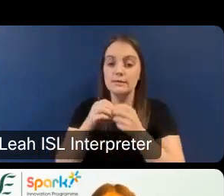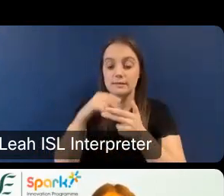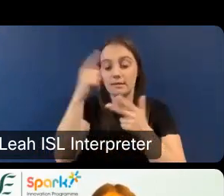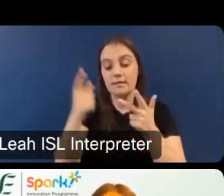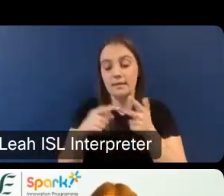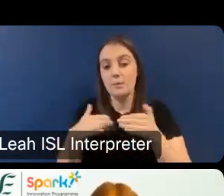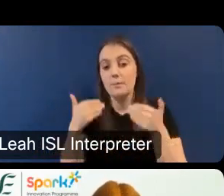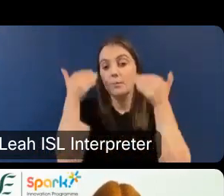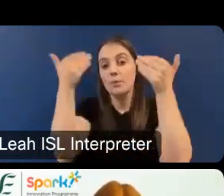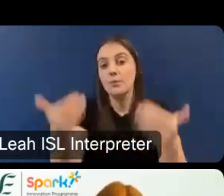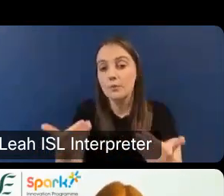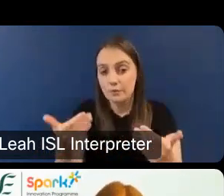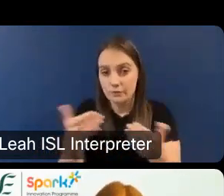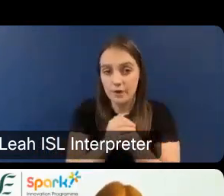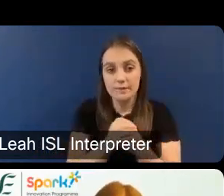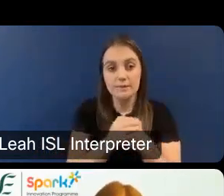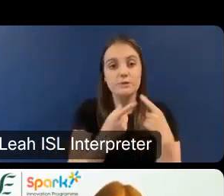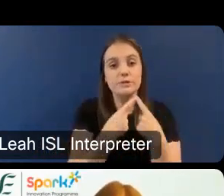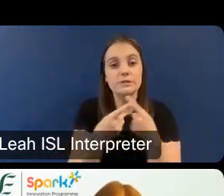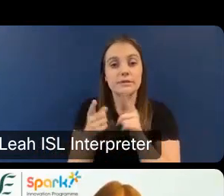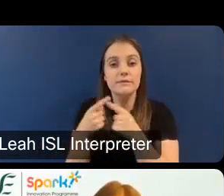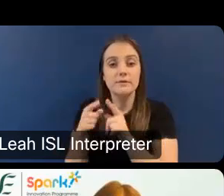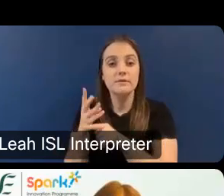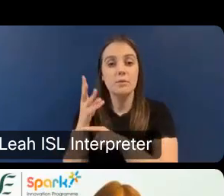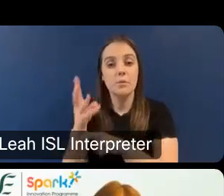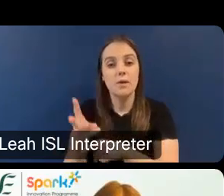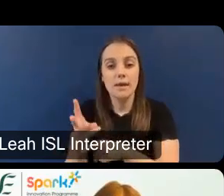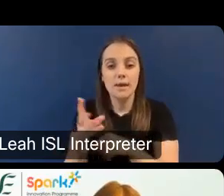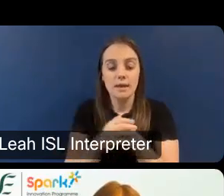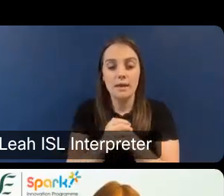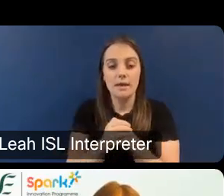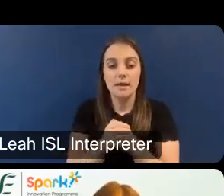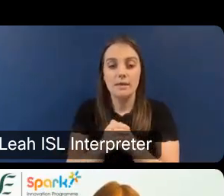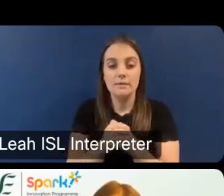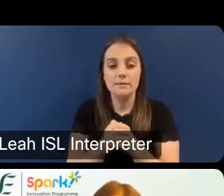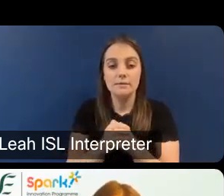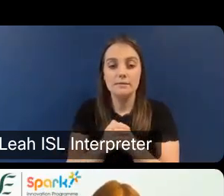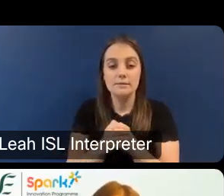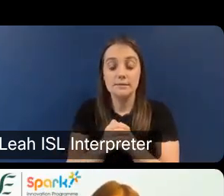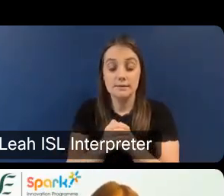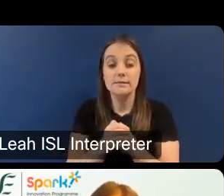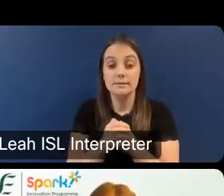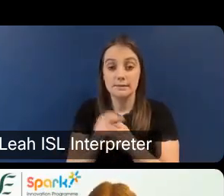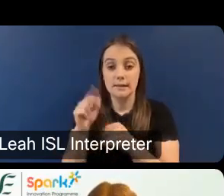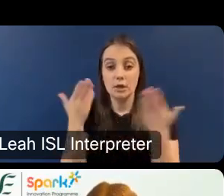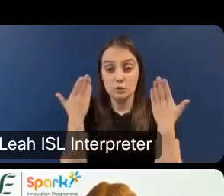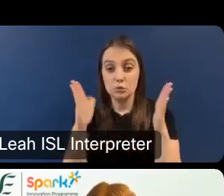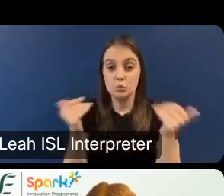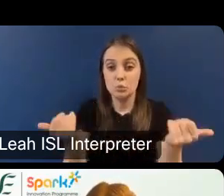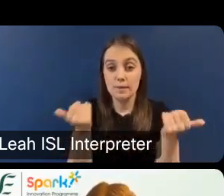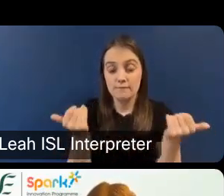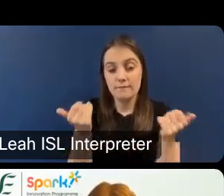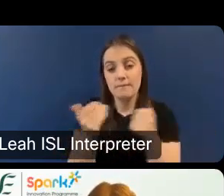the multiple ways that kind of, let's say, redefined through information